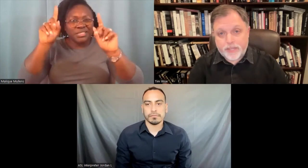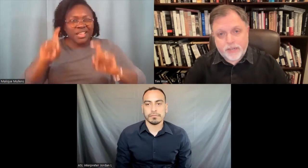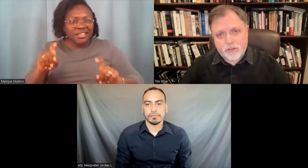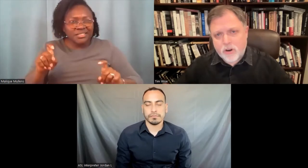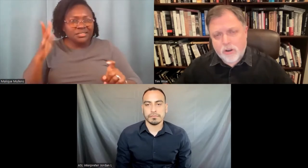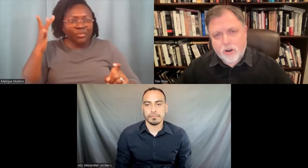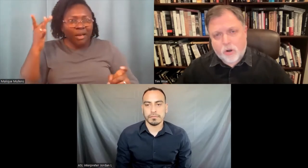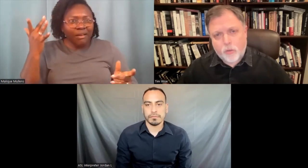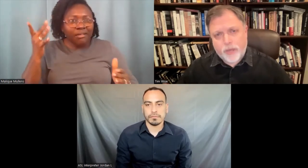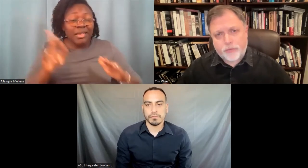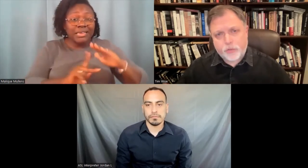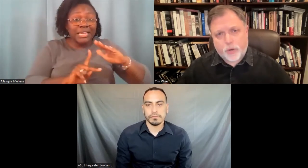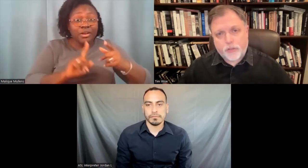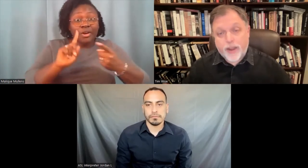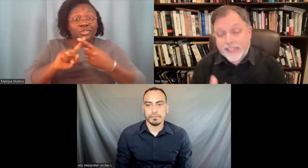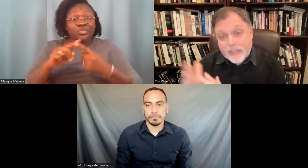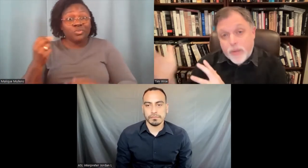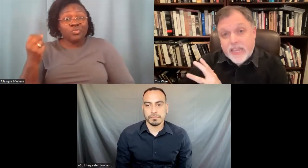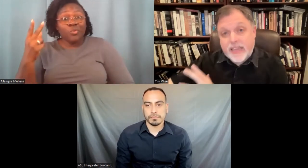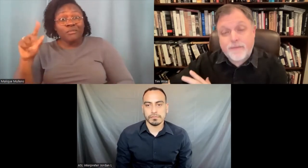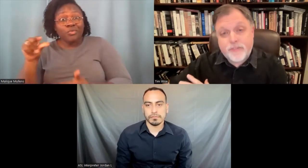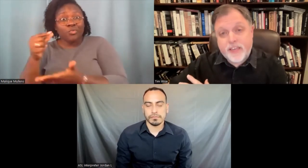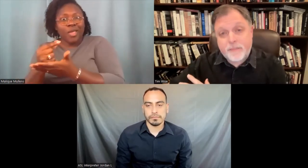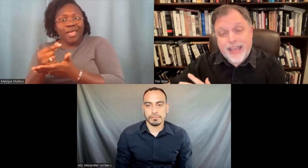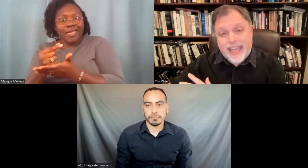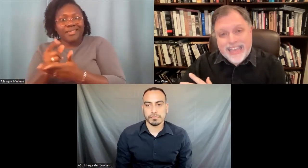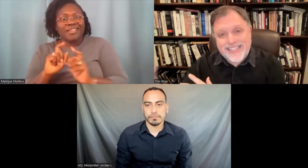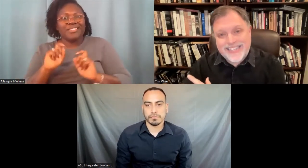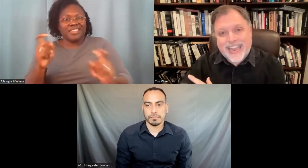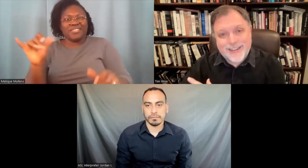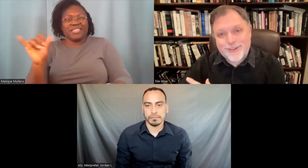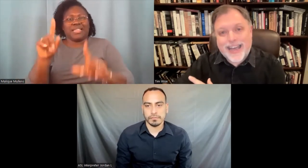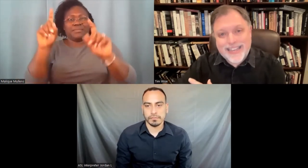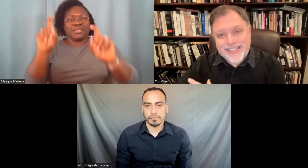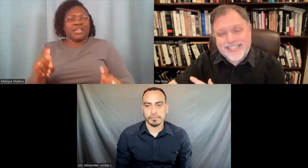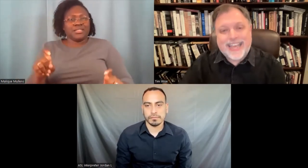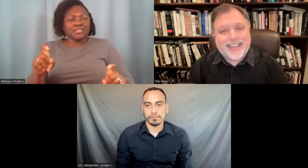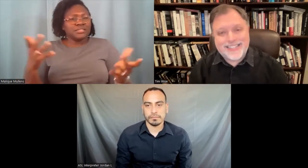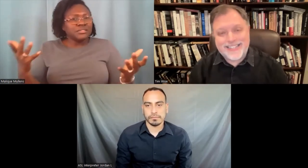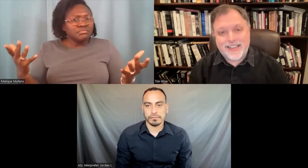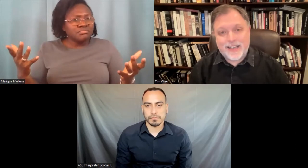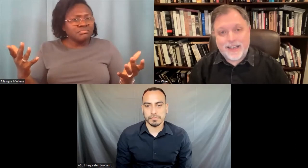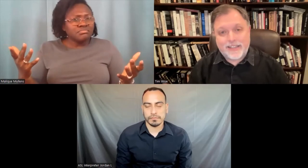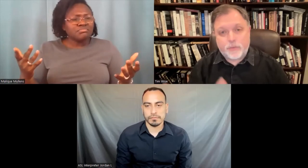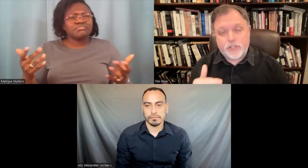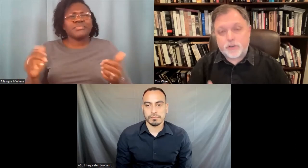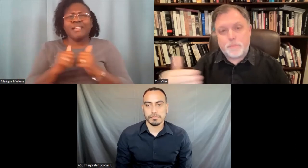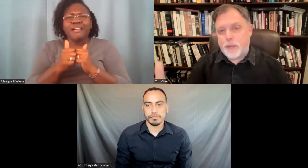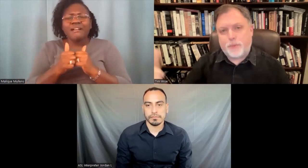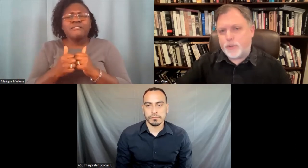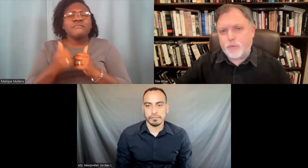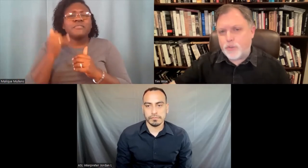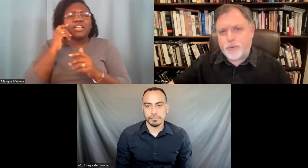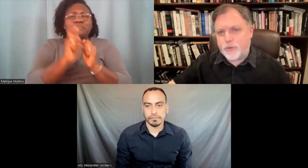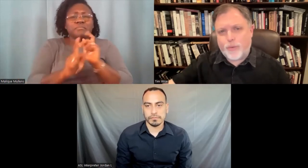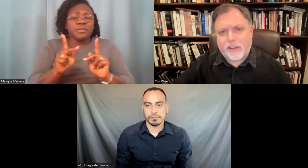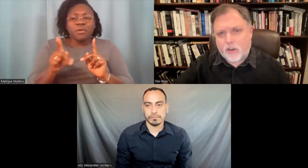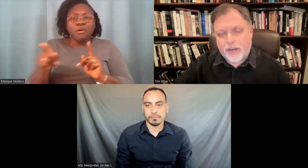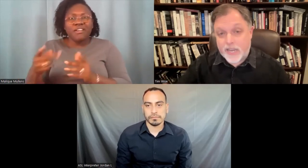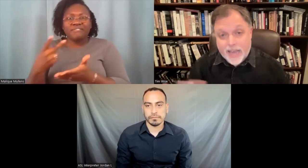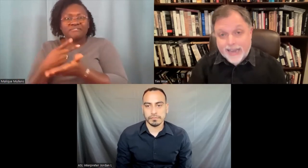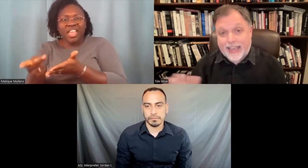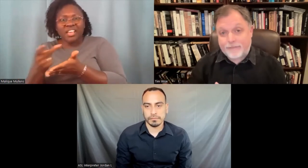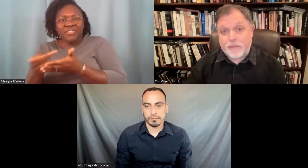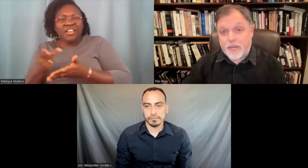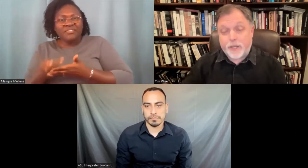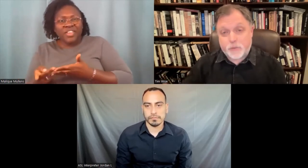from kindergarten all the way through 12th grade. And then we give them a standardized test. And then when certain people don't do as well on